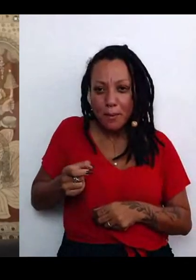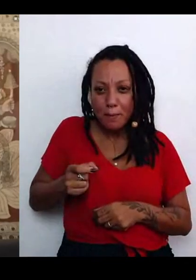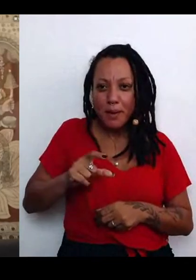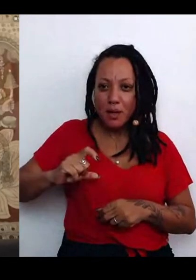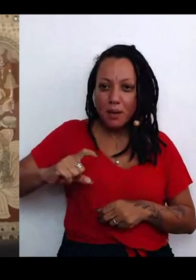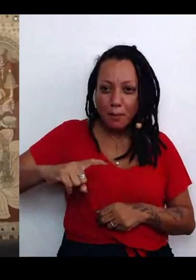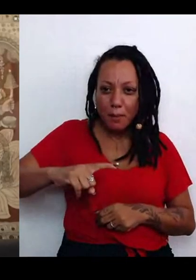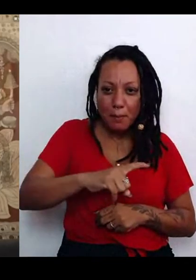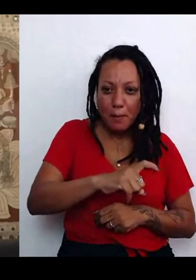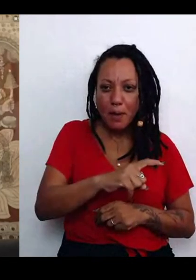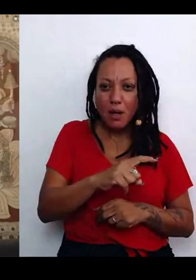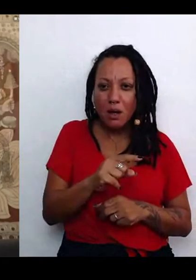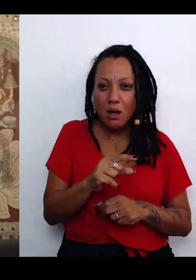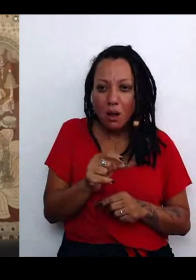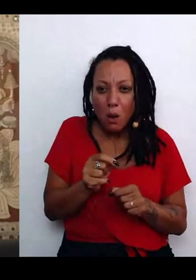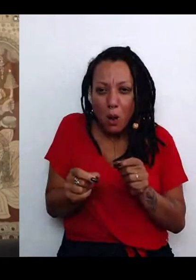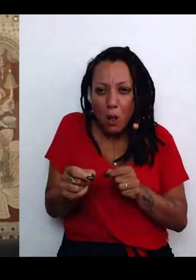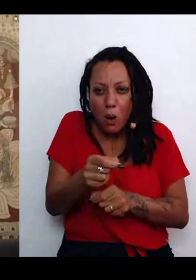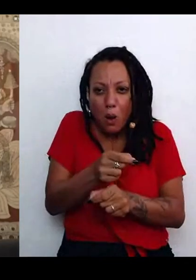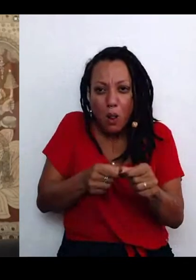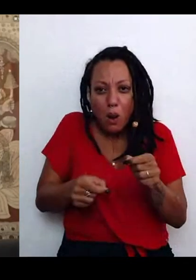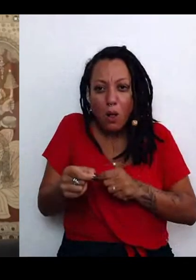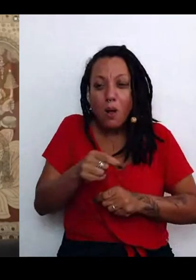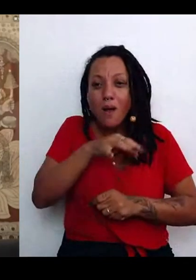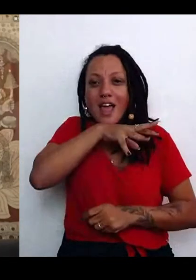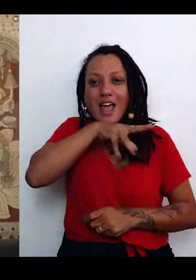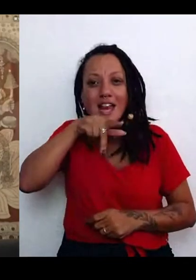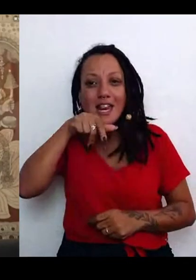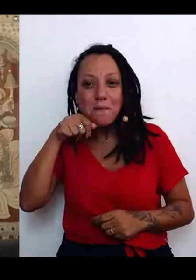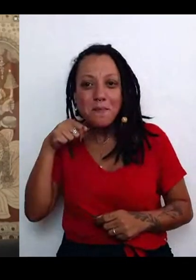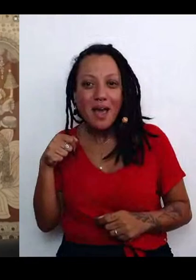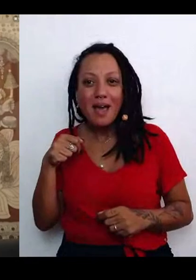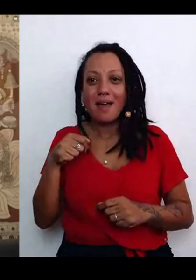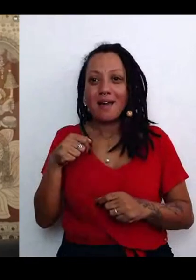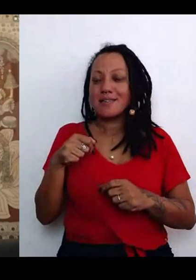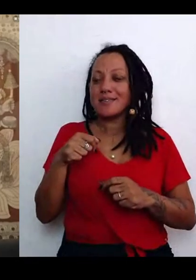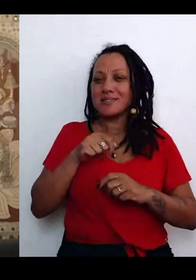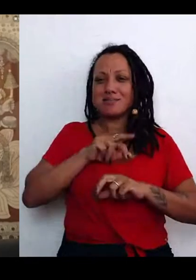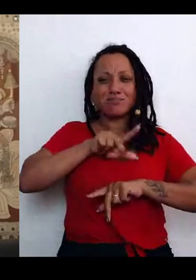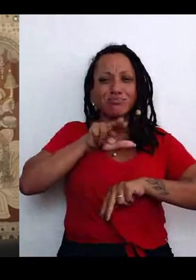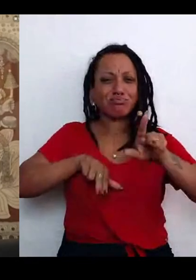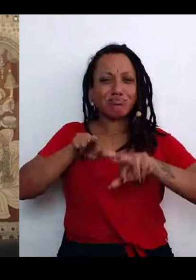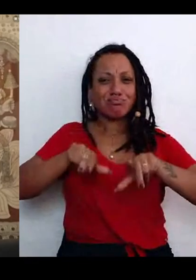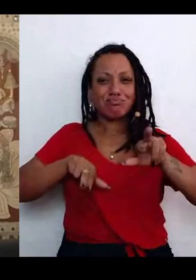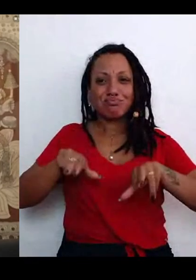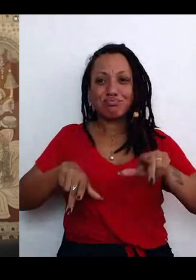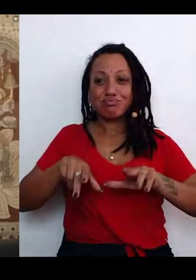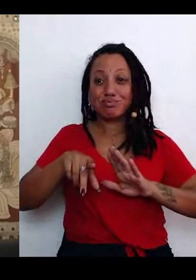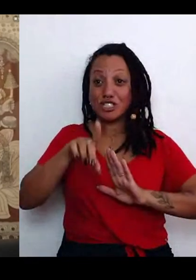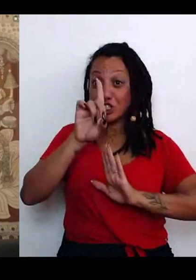films and equal rights doesn't mean uniformity equal rights means equal respect